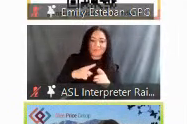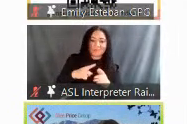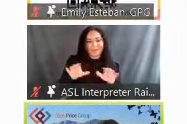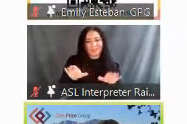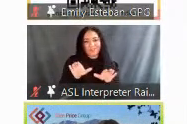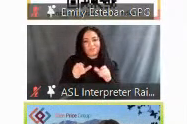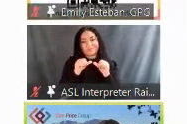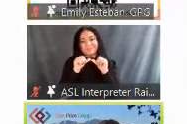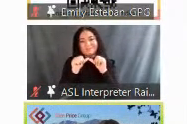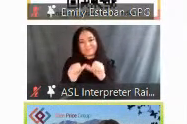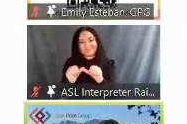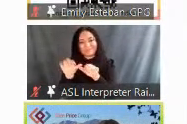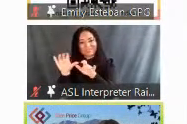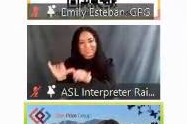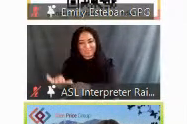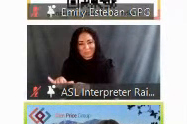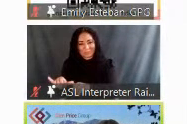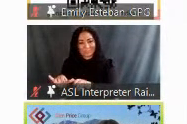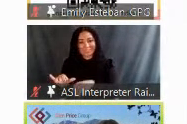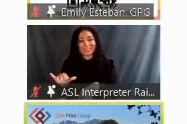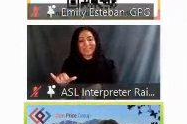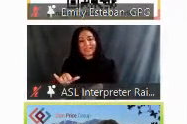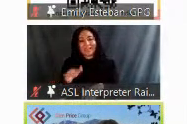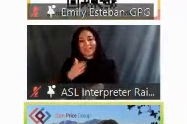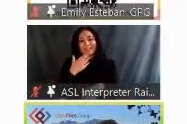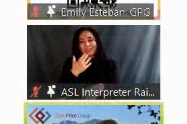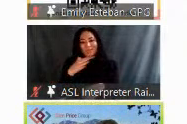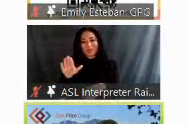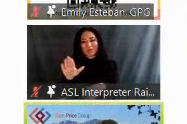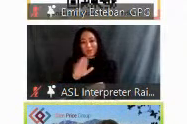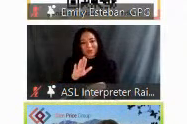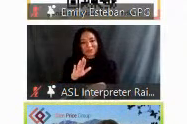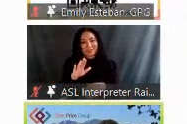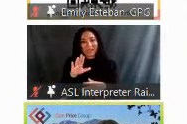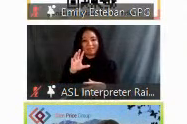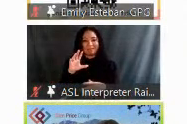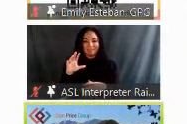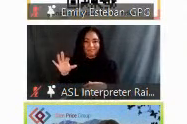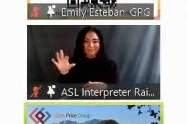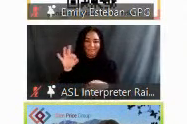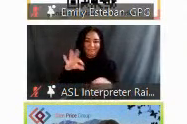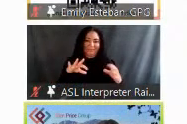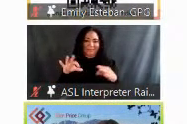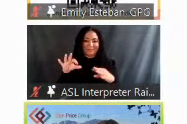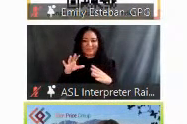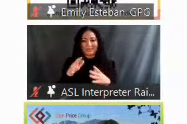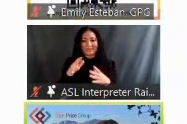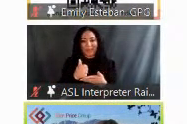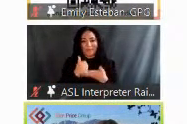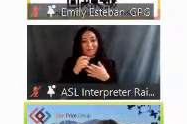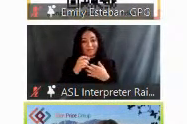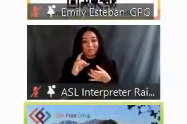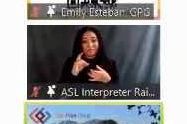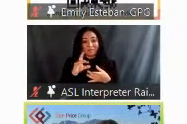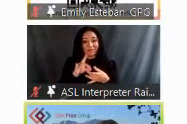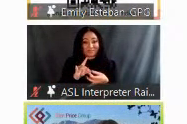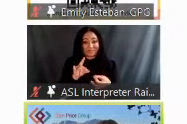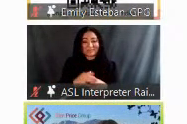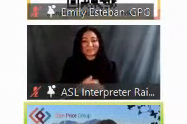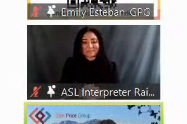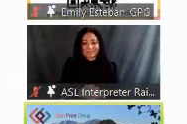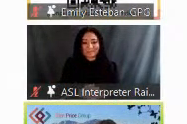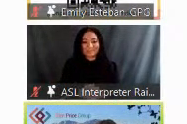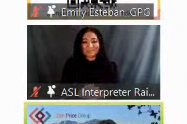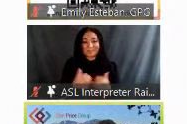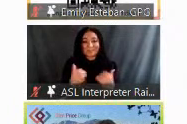in discourse. And thank you all for those of you who provided insightful comments over the last few minutes. And now I am going to